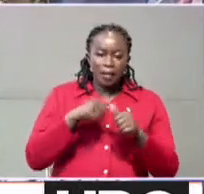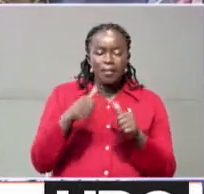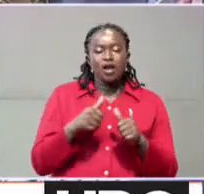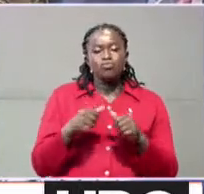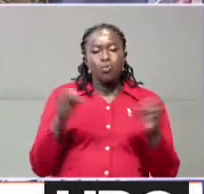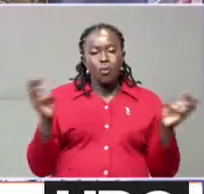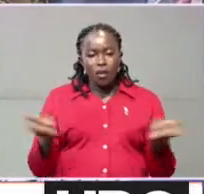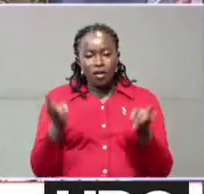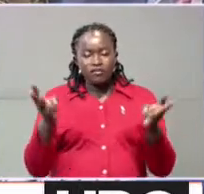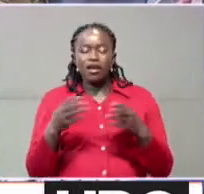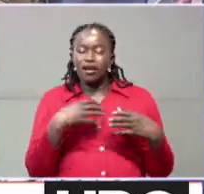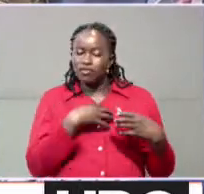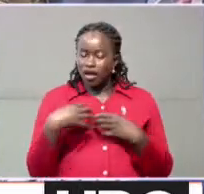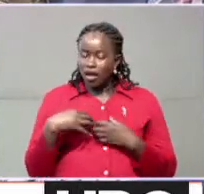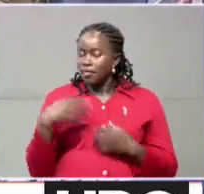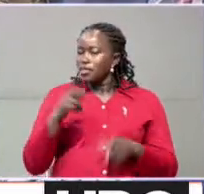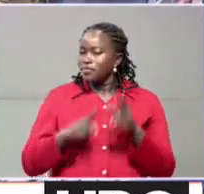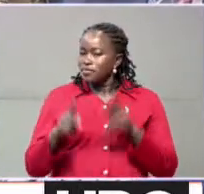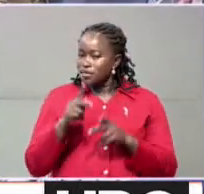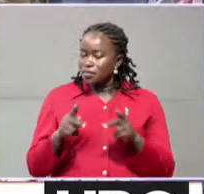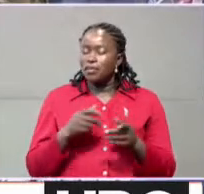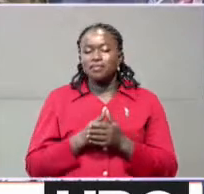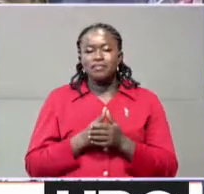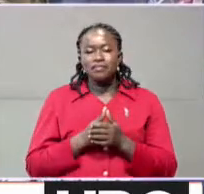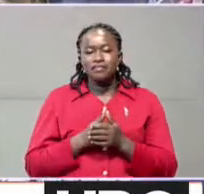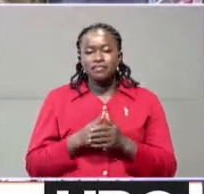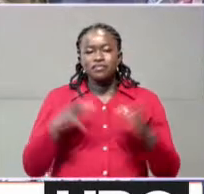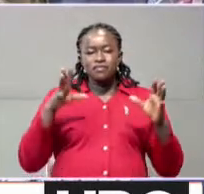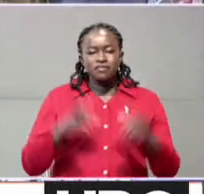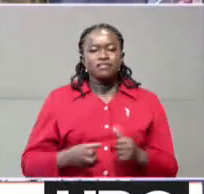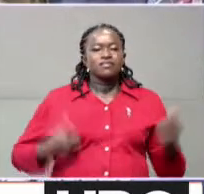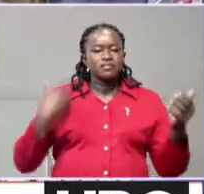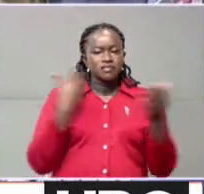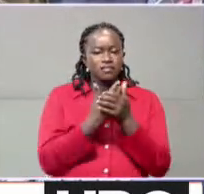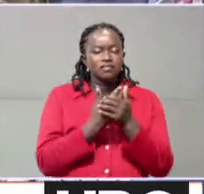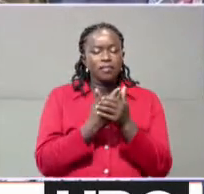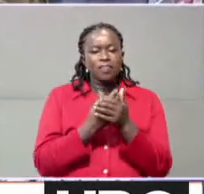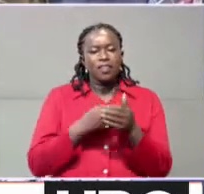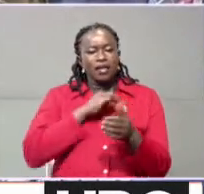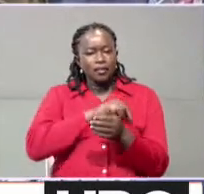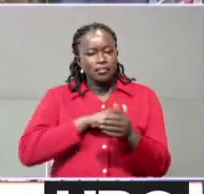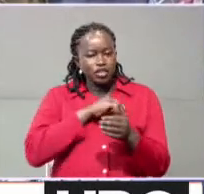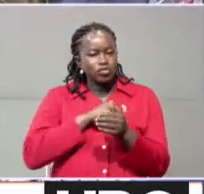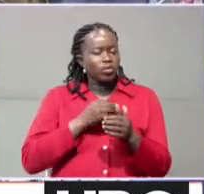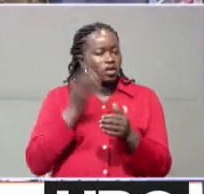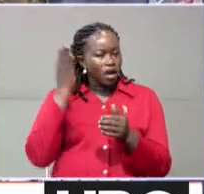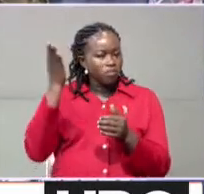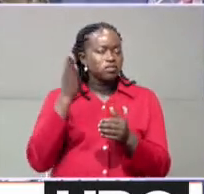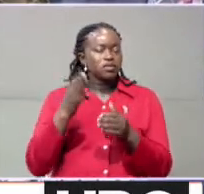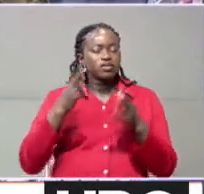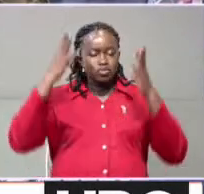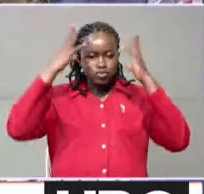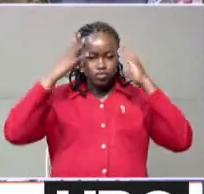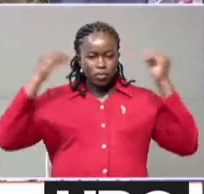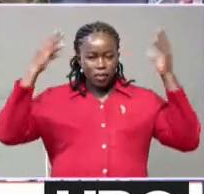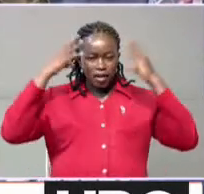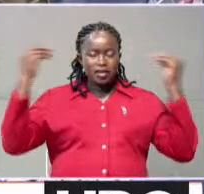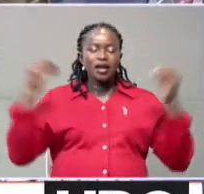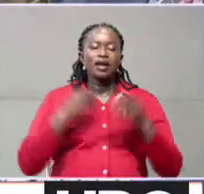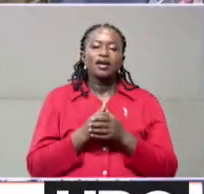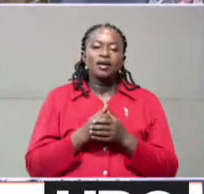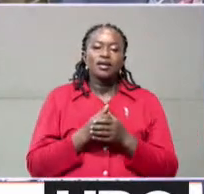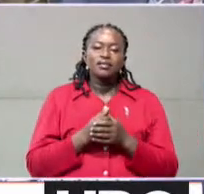soldiers who were arrested on a mission in sumaria and